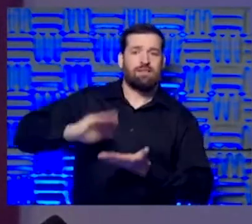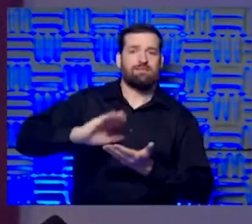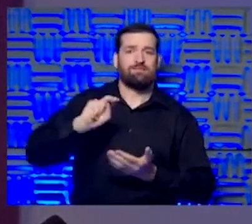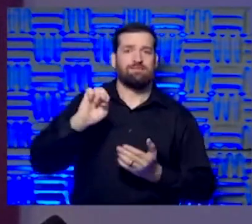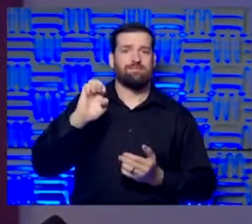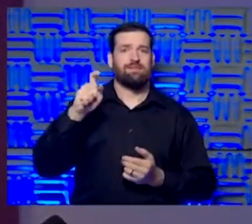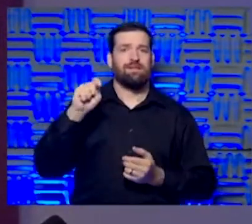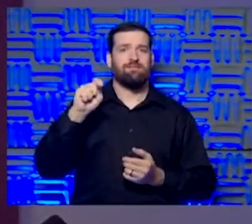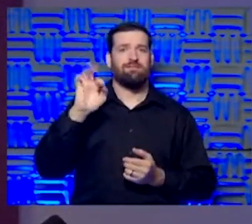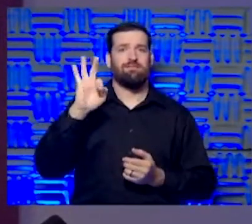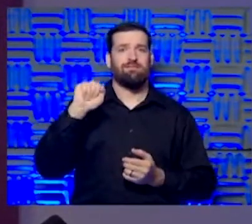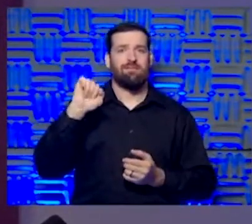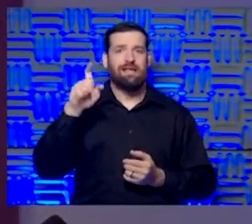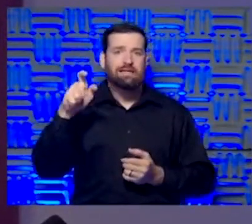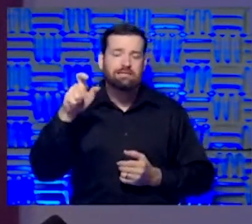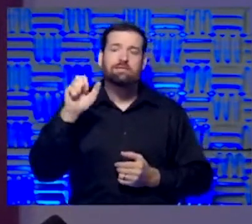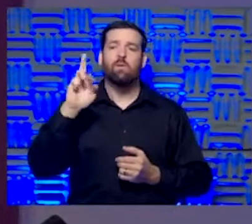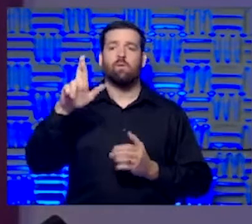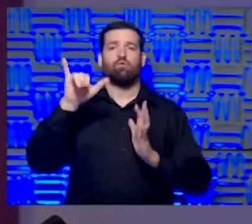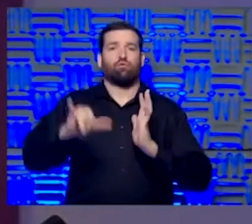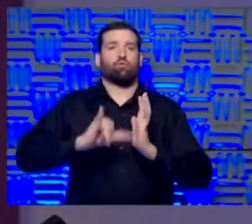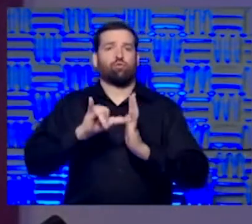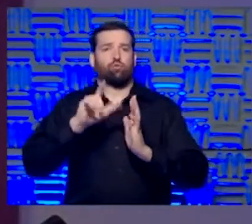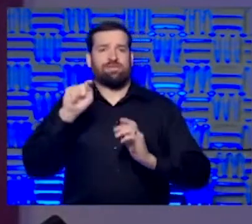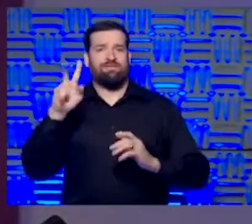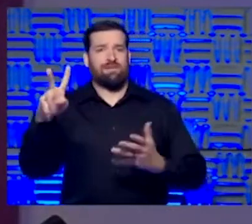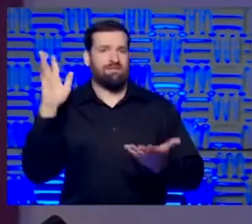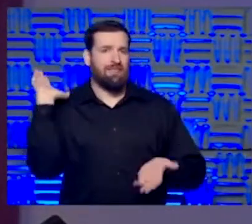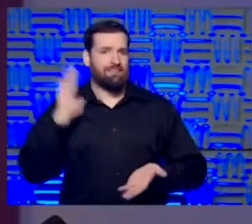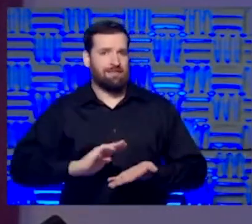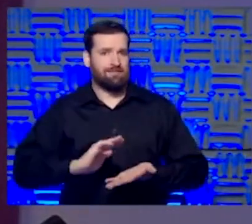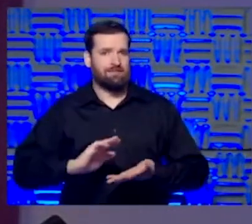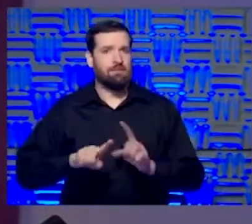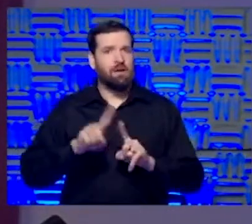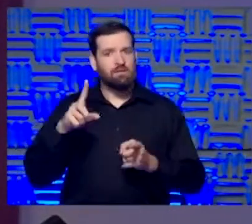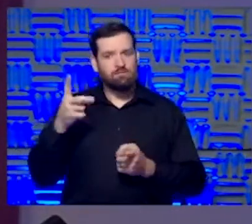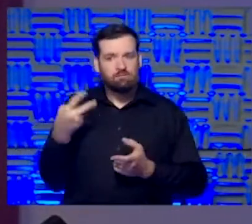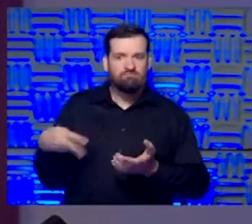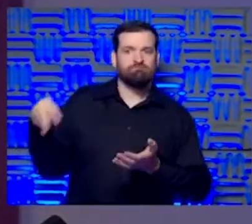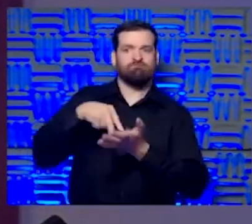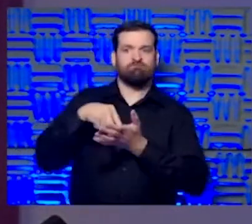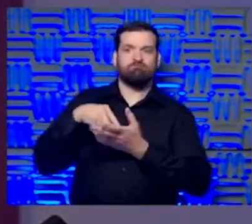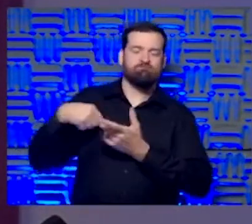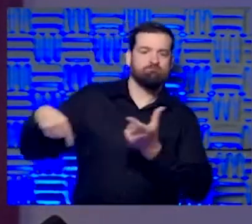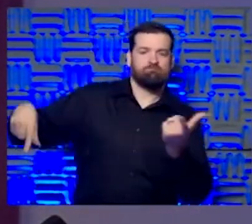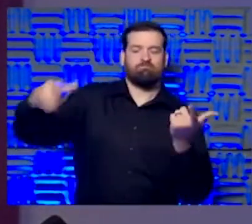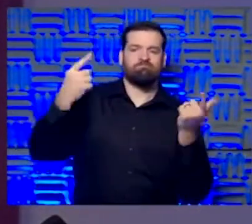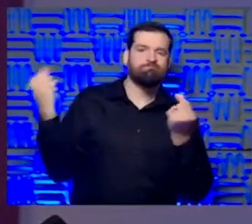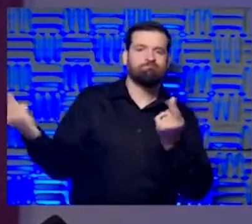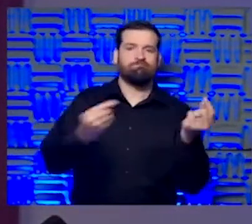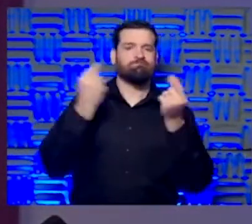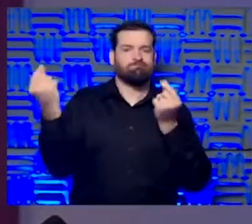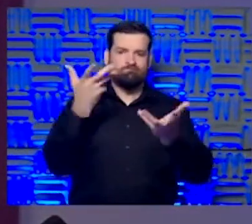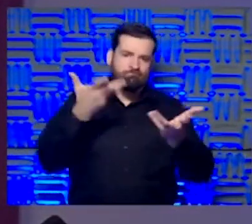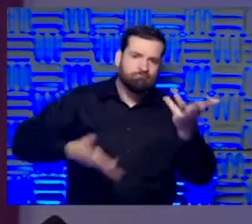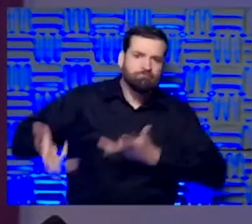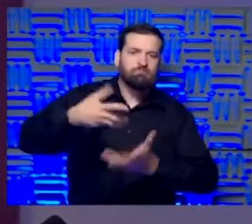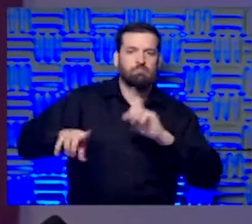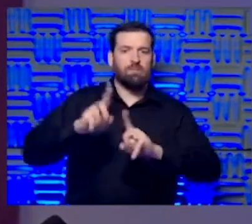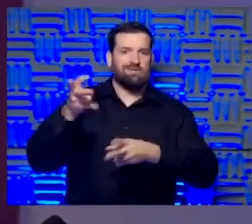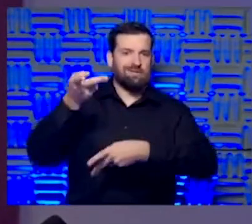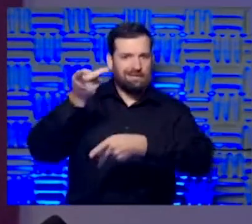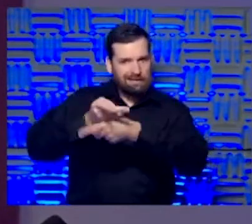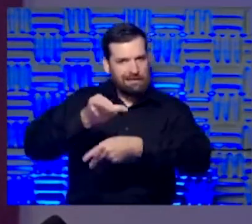or YouTube TV. But getting up and around, trying to socialize as much as possible, trying to interact, but